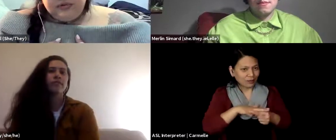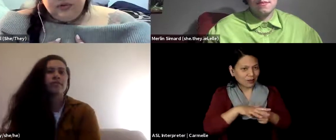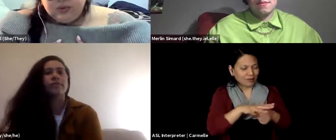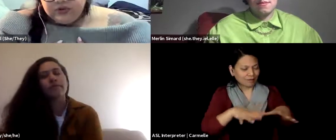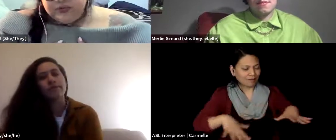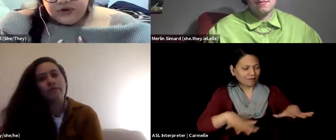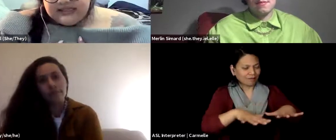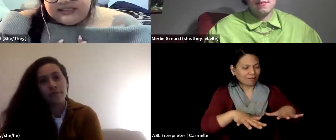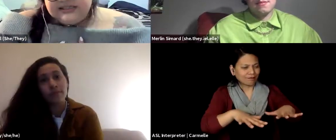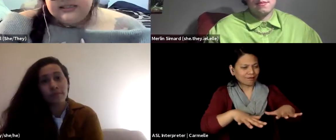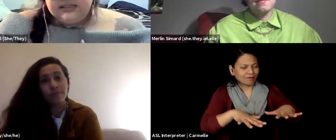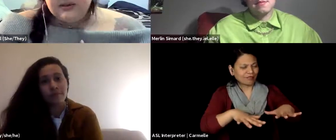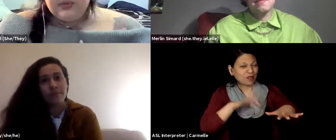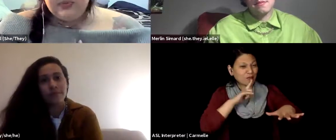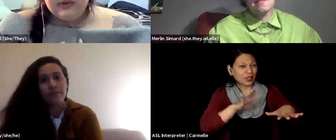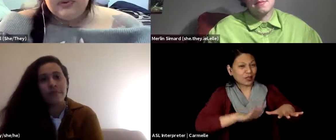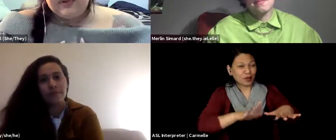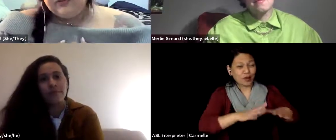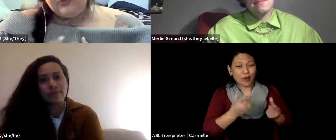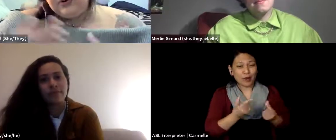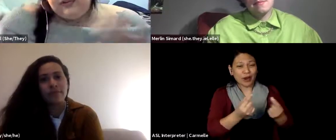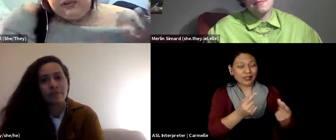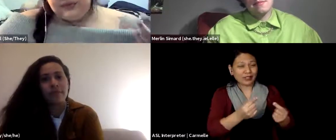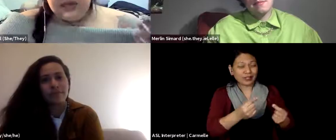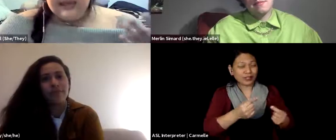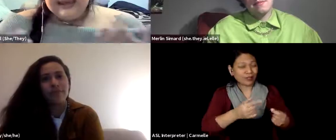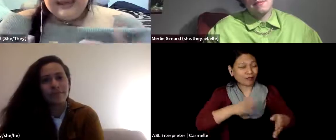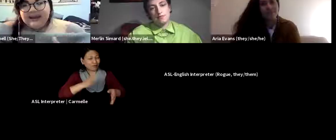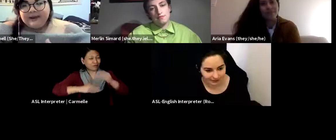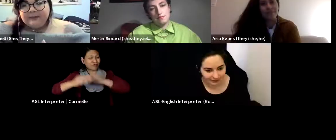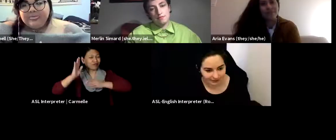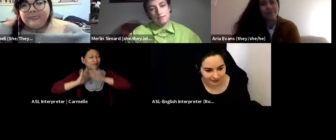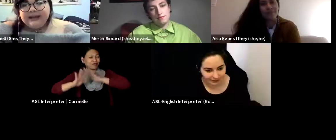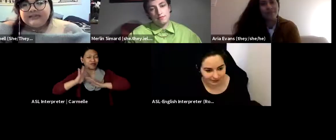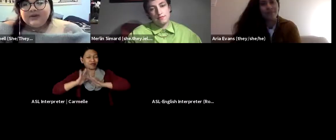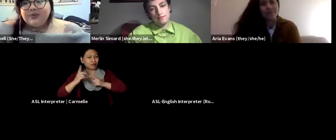their old practices, you know, that we've never worked this way.